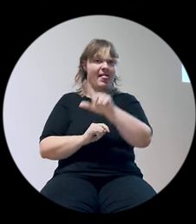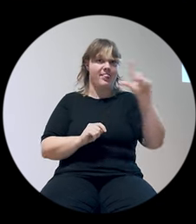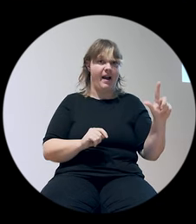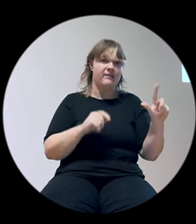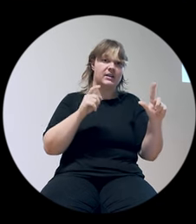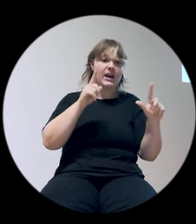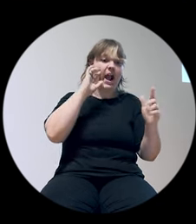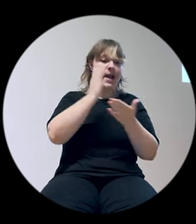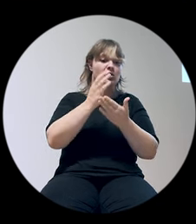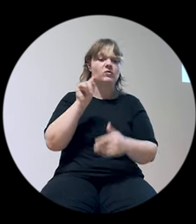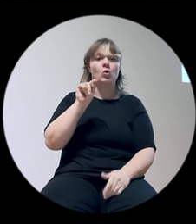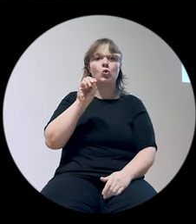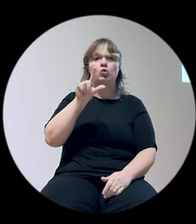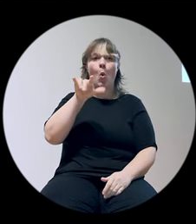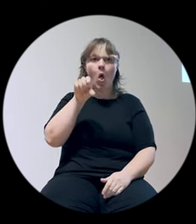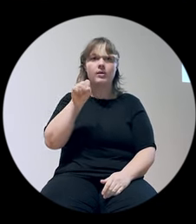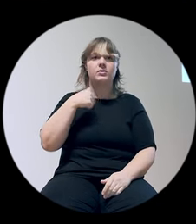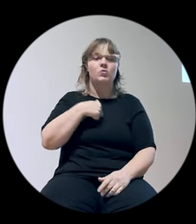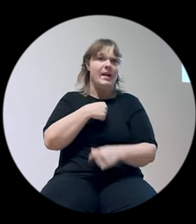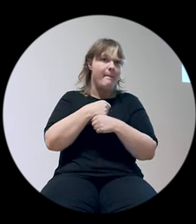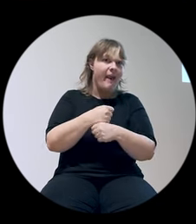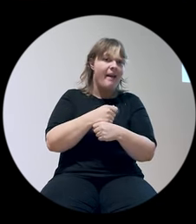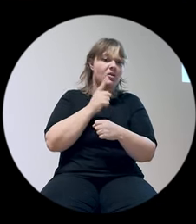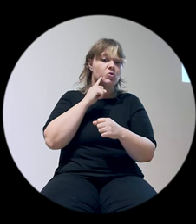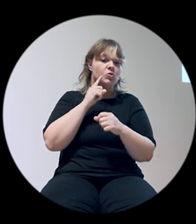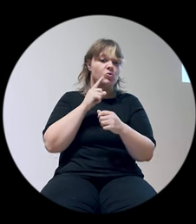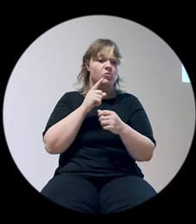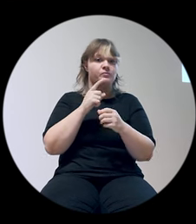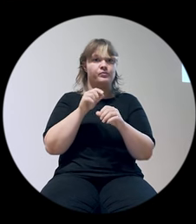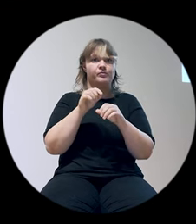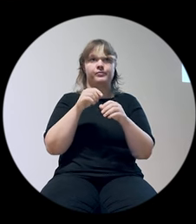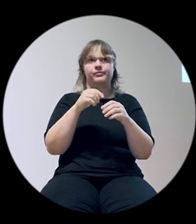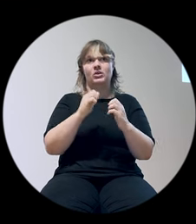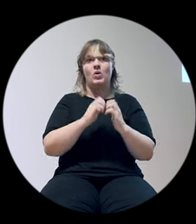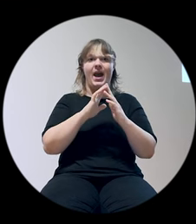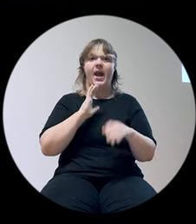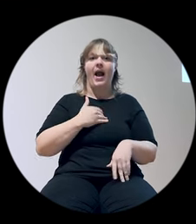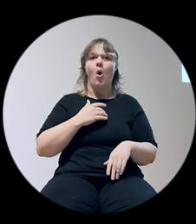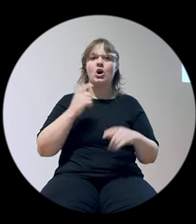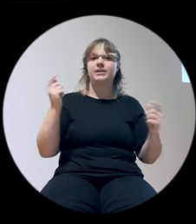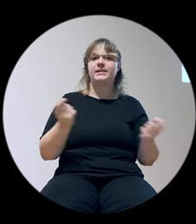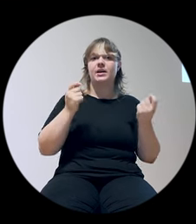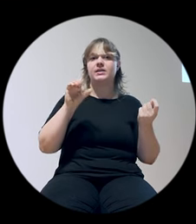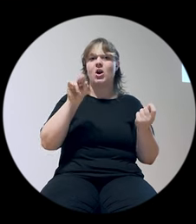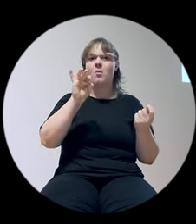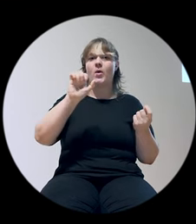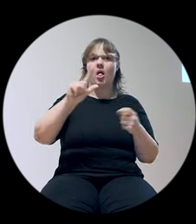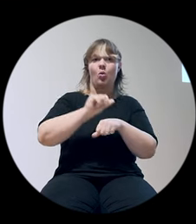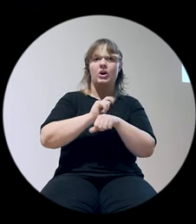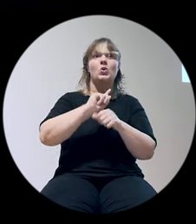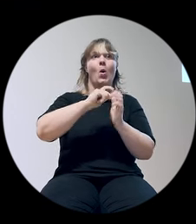images of tools we make to create our ceremonial works. So when we carve these totem